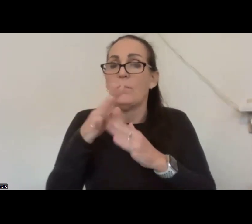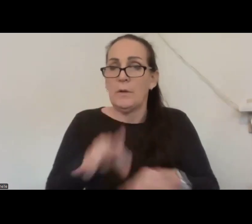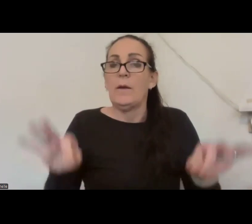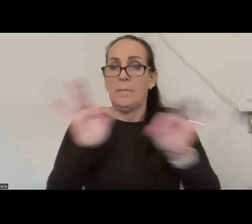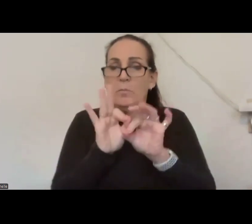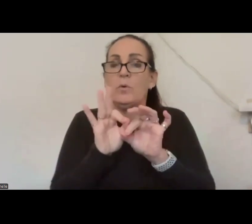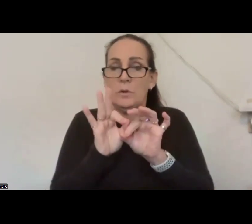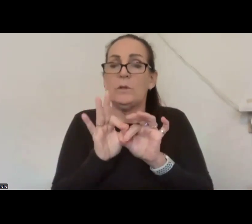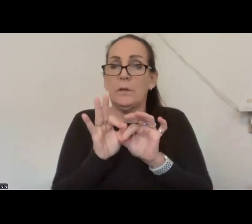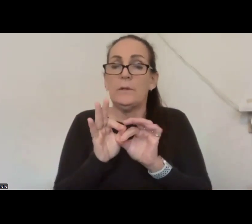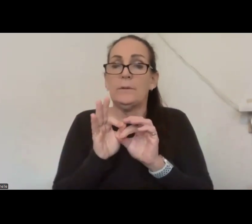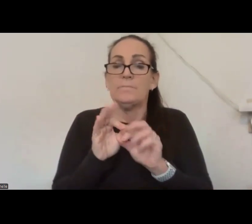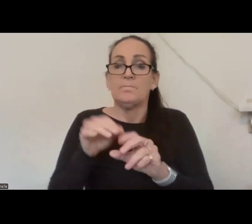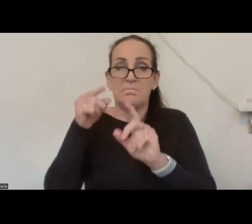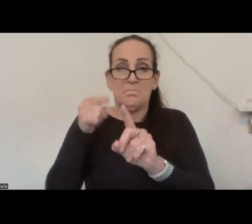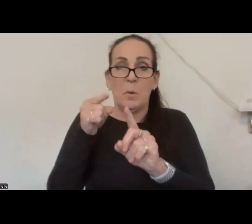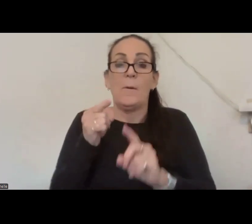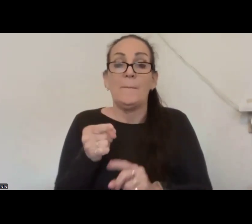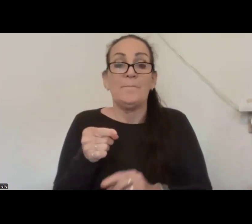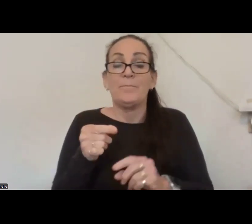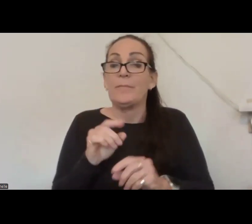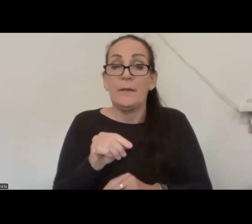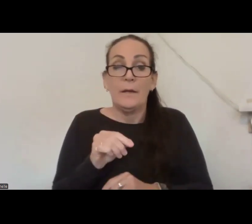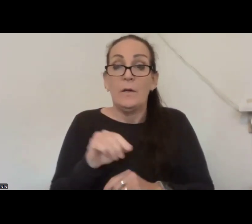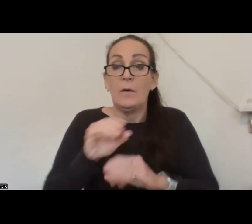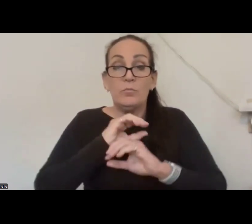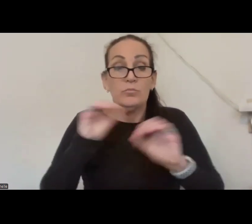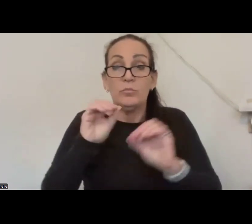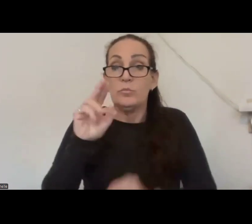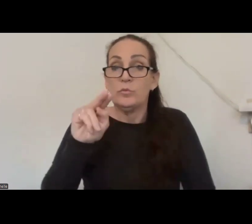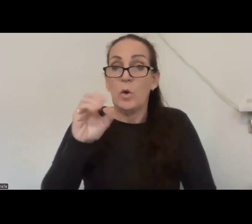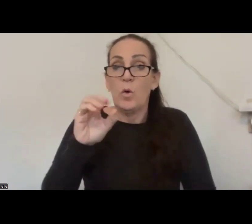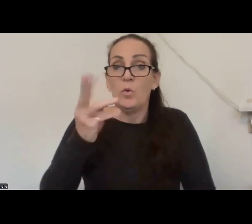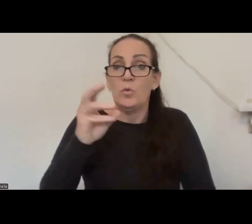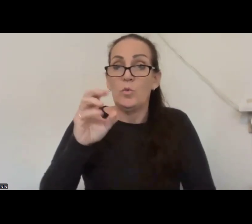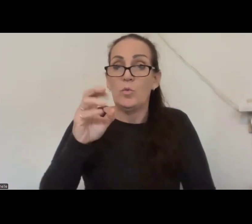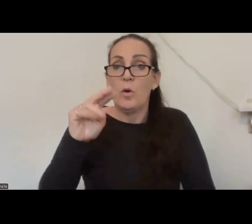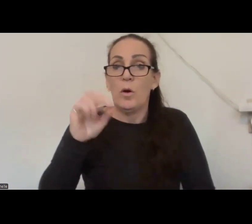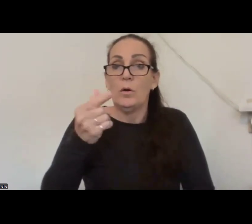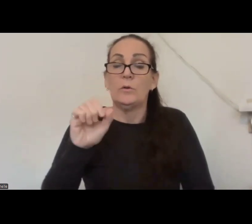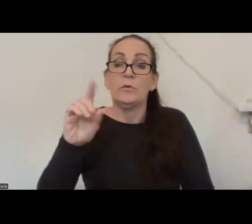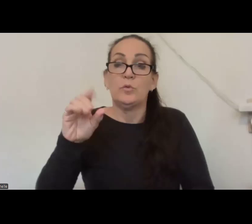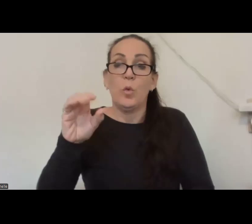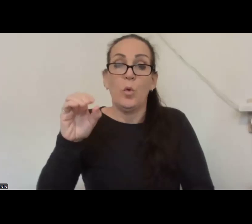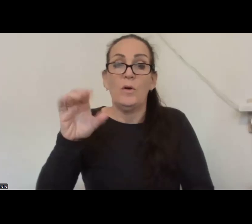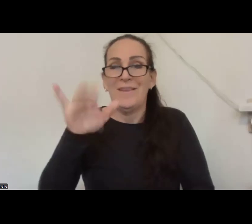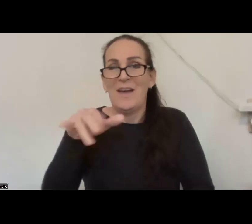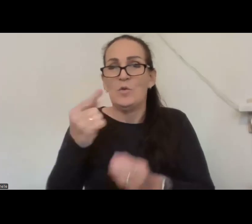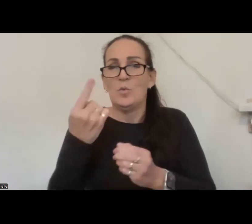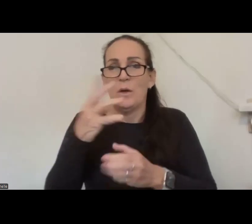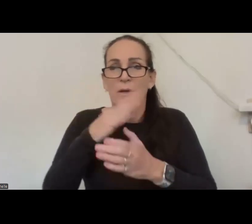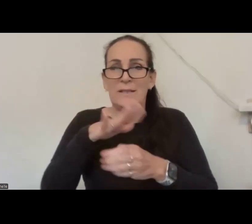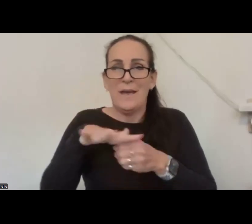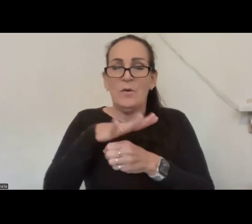Door system. And that's the one area we hear the most complaints from older adults, people with